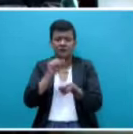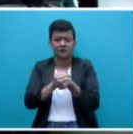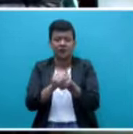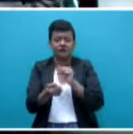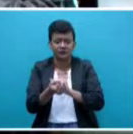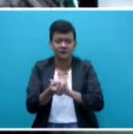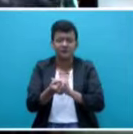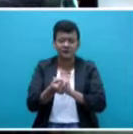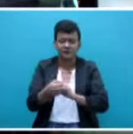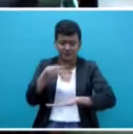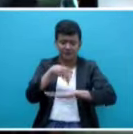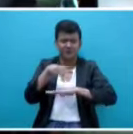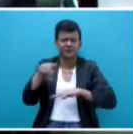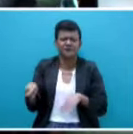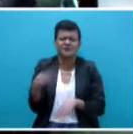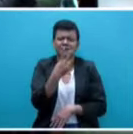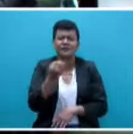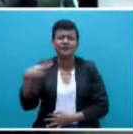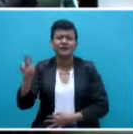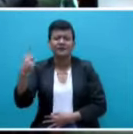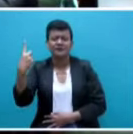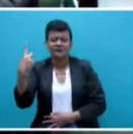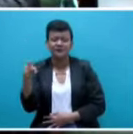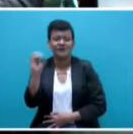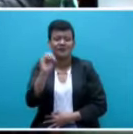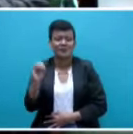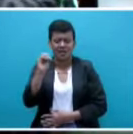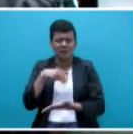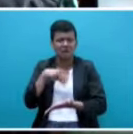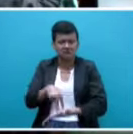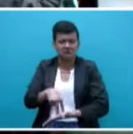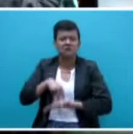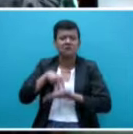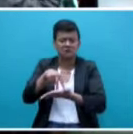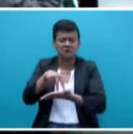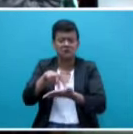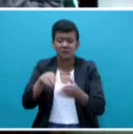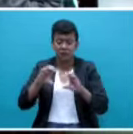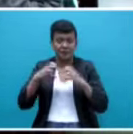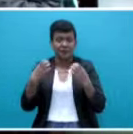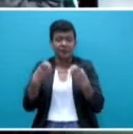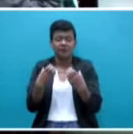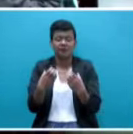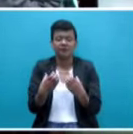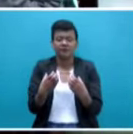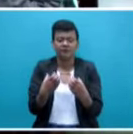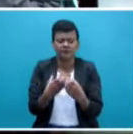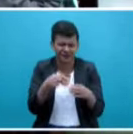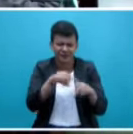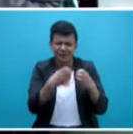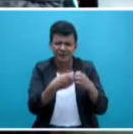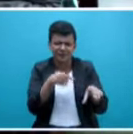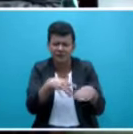21st October, the Standing Committee on Justice, Law and Human Rights had undertaken extensive consultations, deliberations